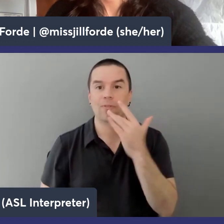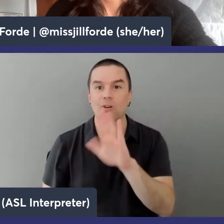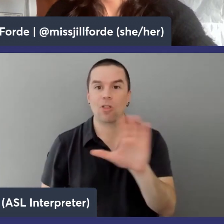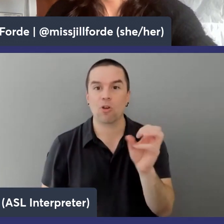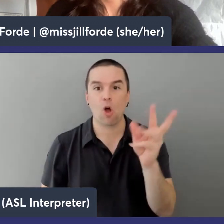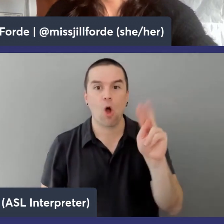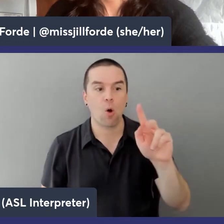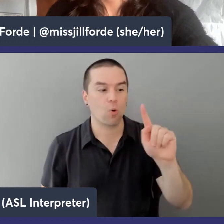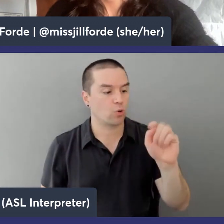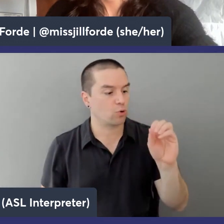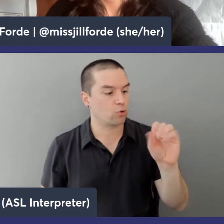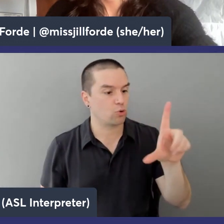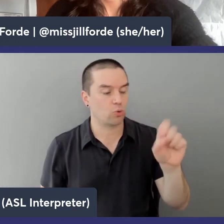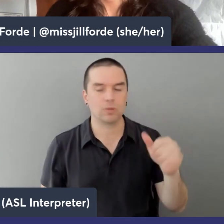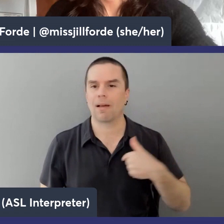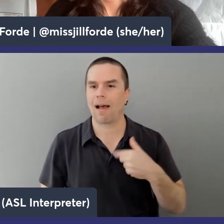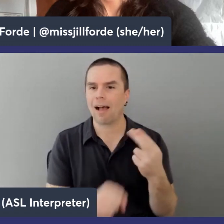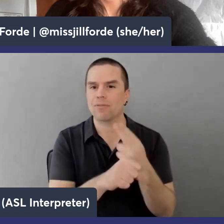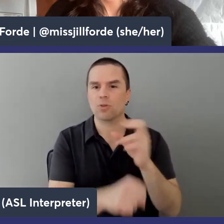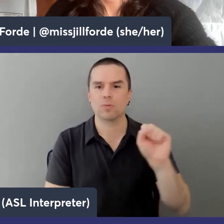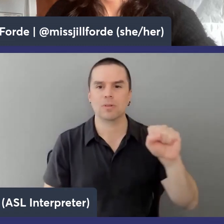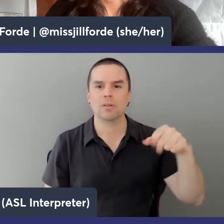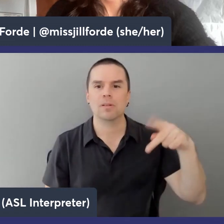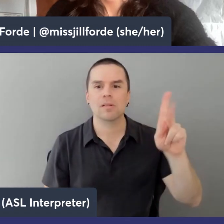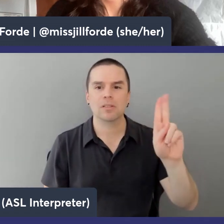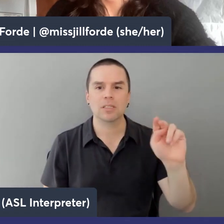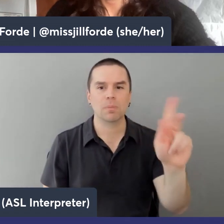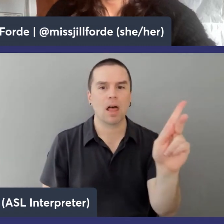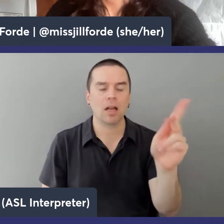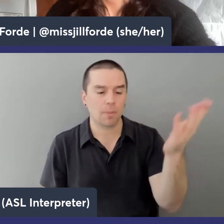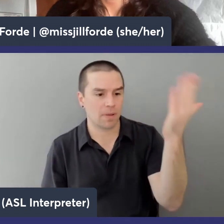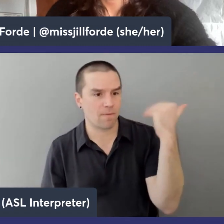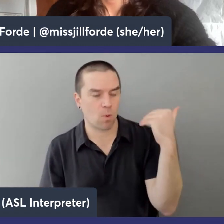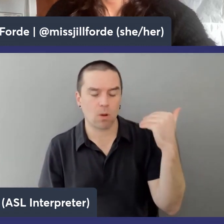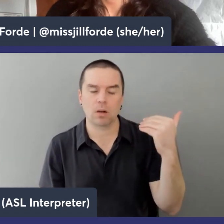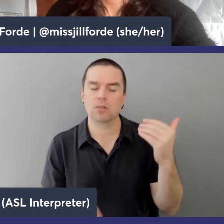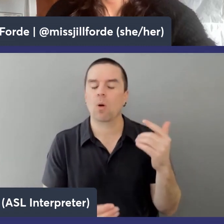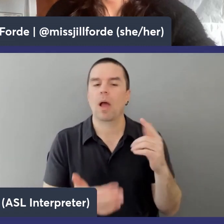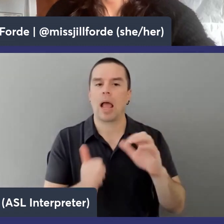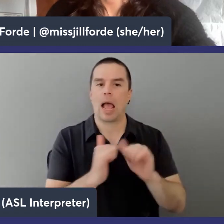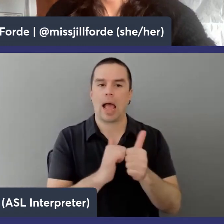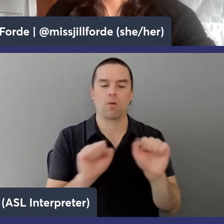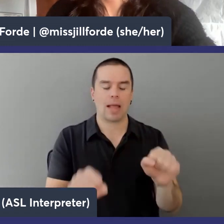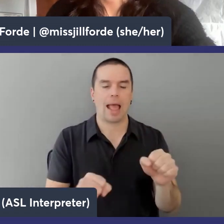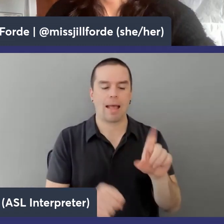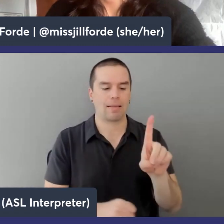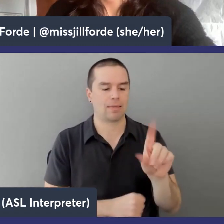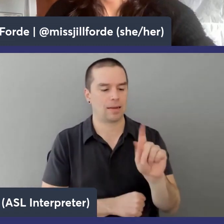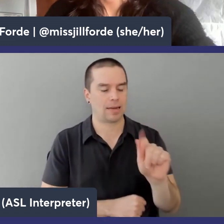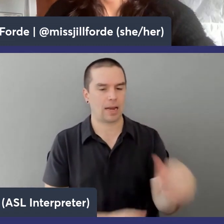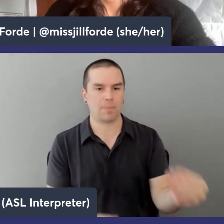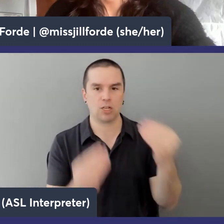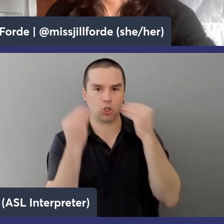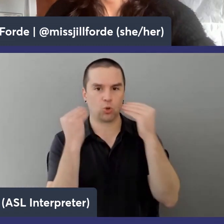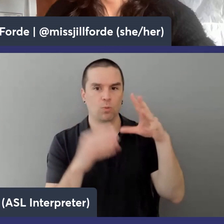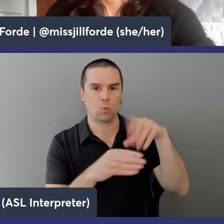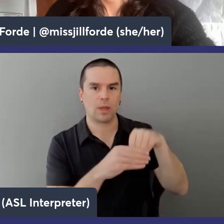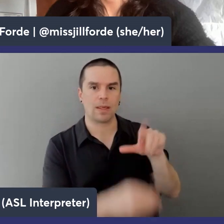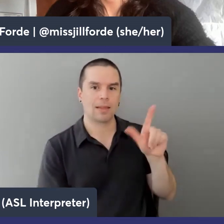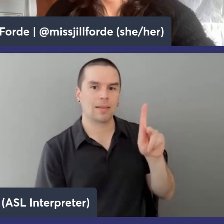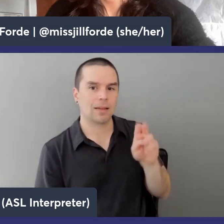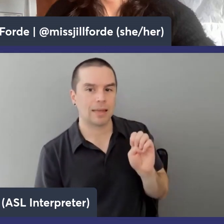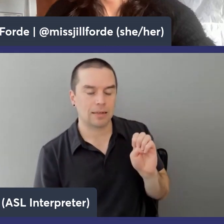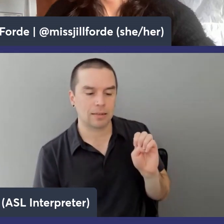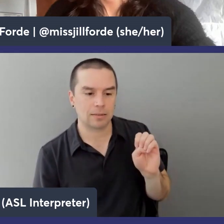data. I've used Splunk in the past. What are the different ways that somebody can consume that data inside of that security lake? Yeah,